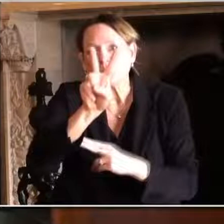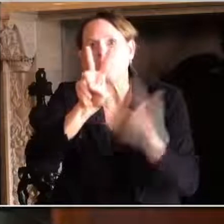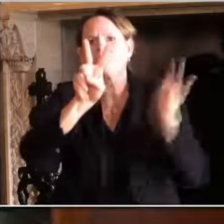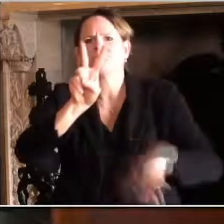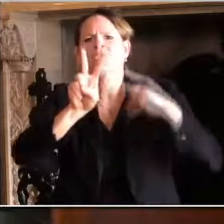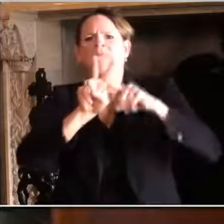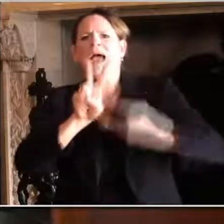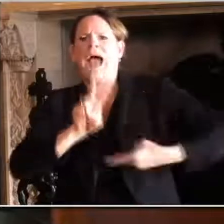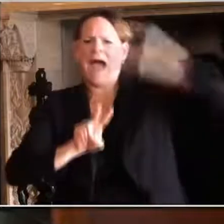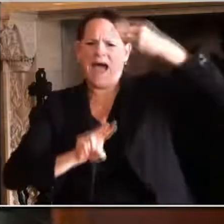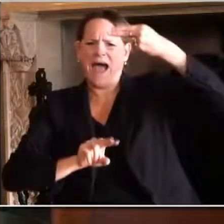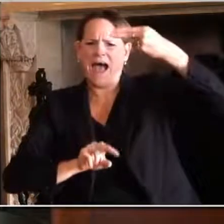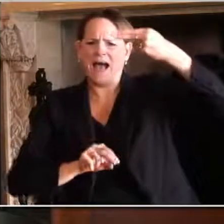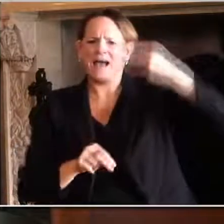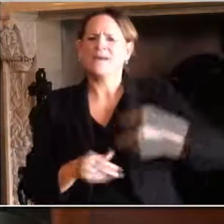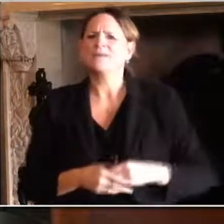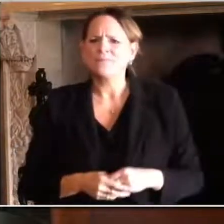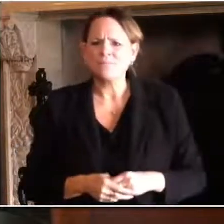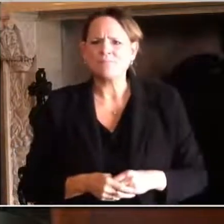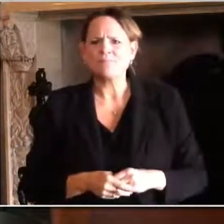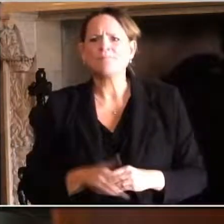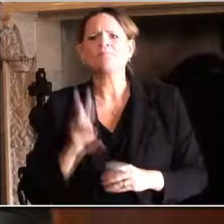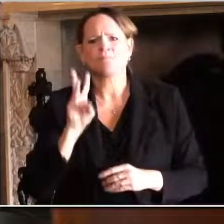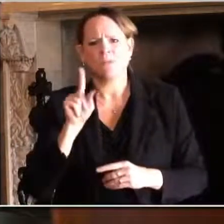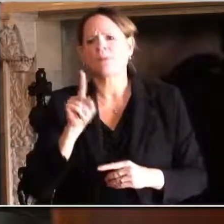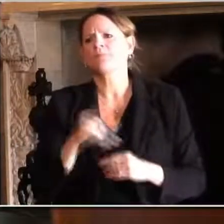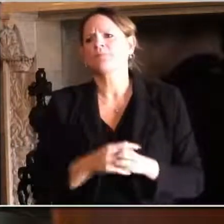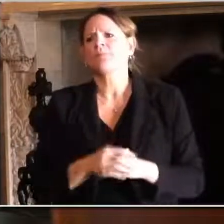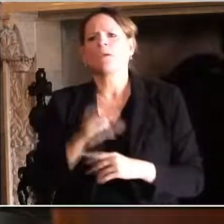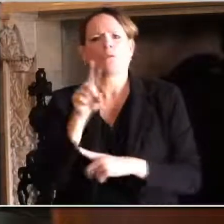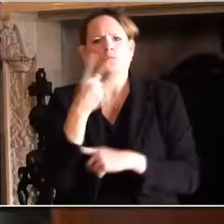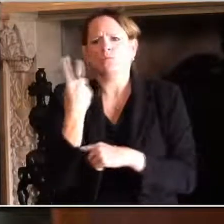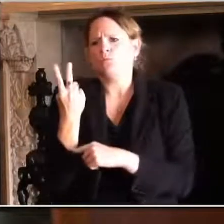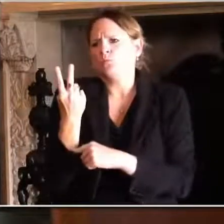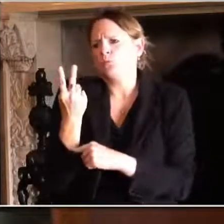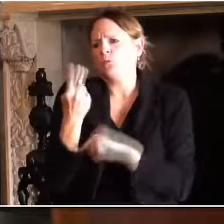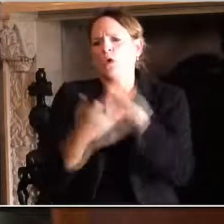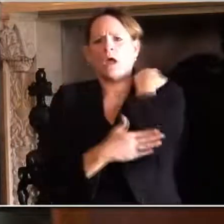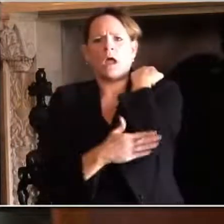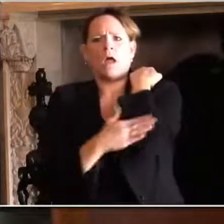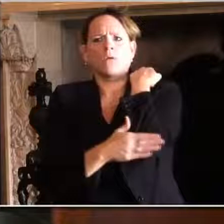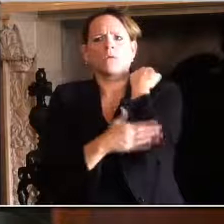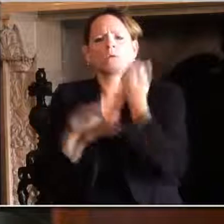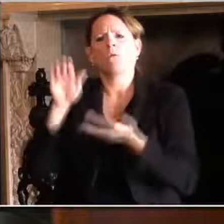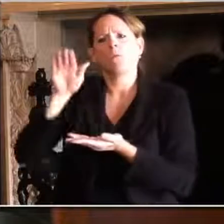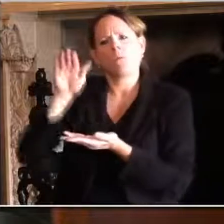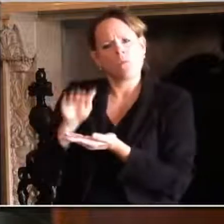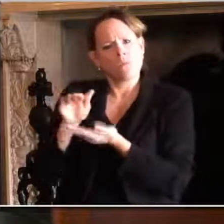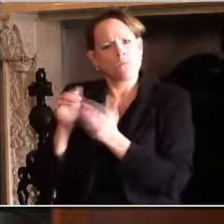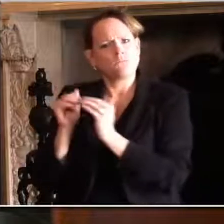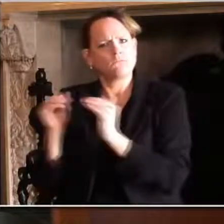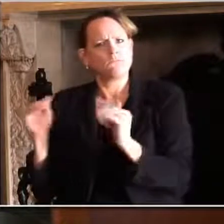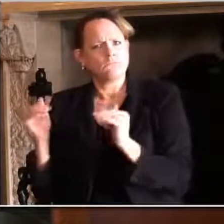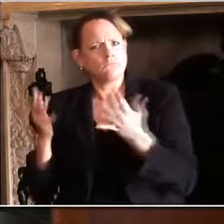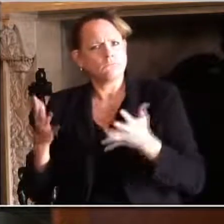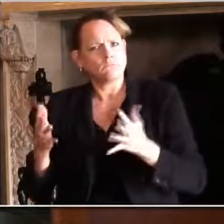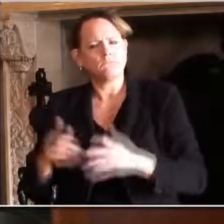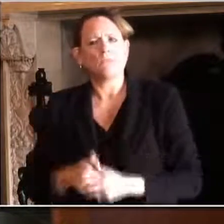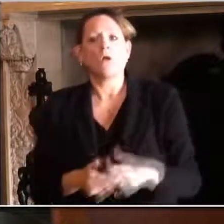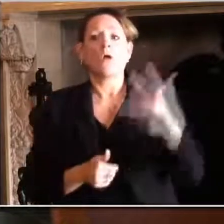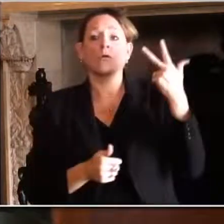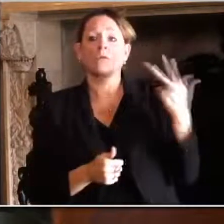2 counties are reporting a low level of COVID-19. And only 3 counties indicate a